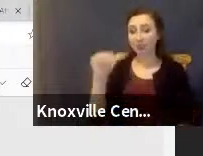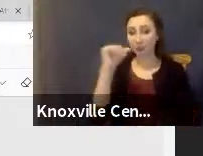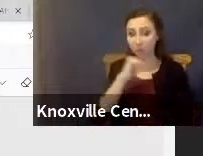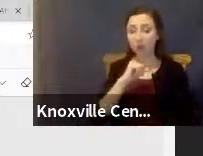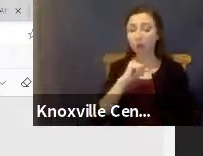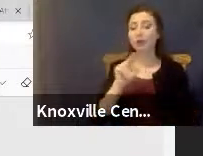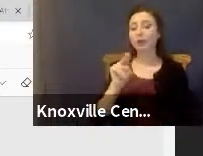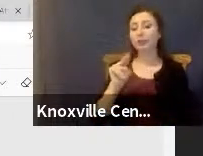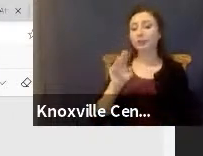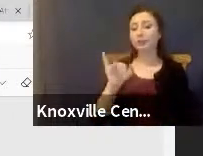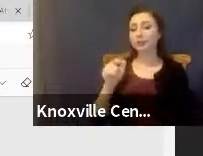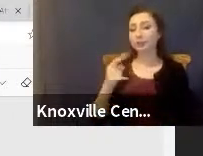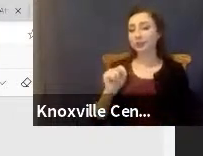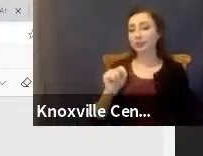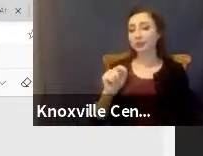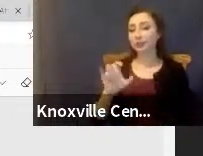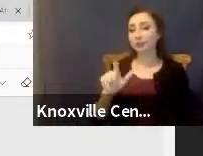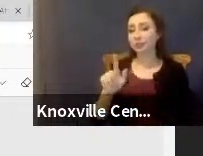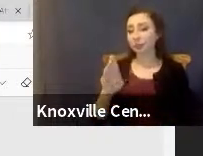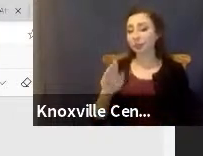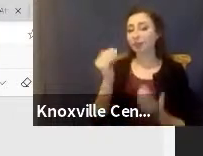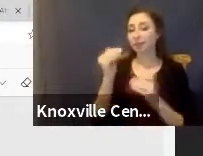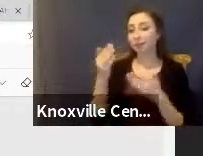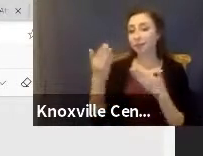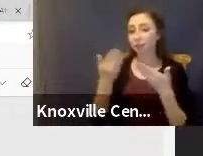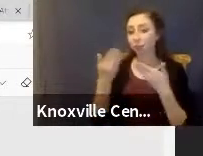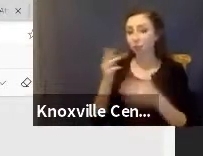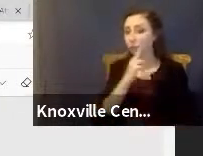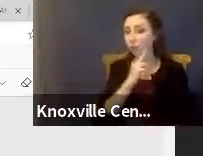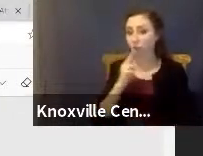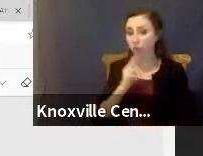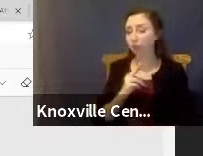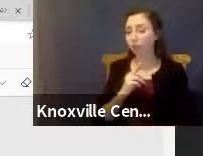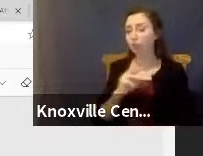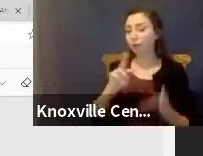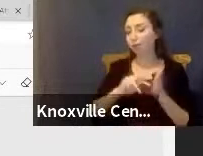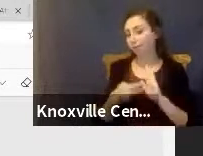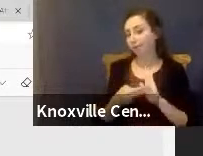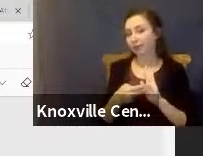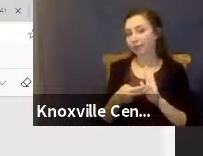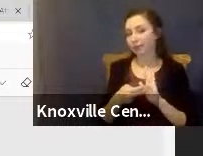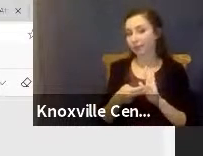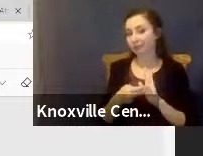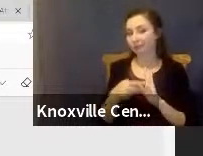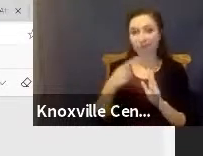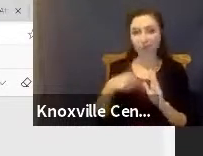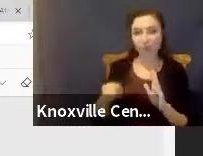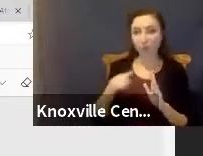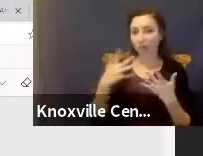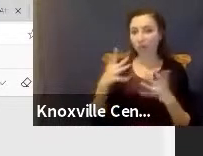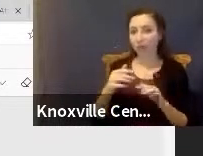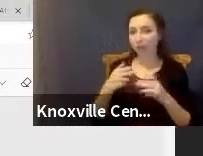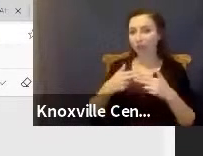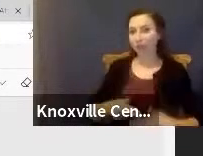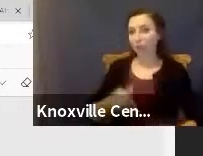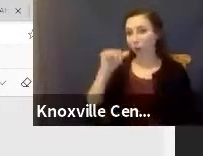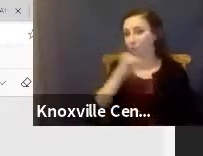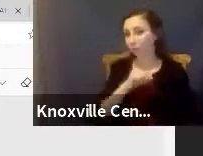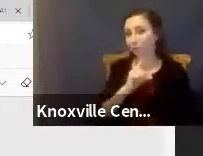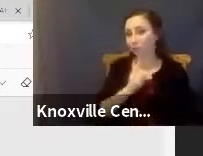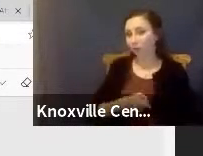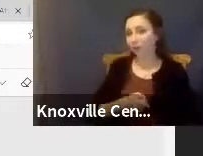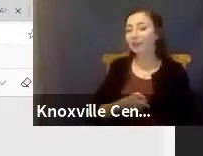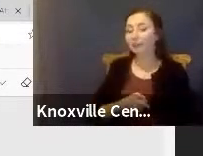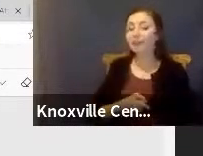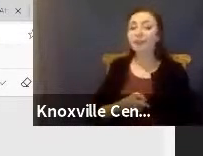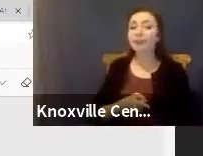what they call limited service restaurants, and those are the ones that you all were defining as bars essentially in